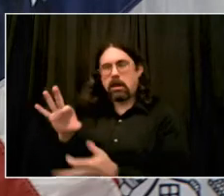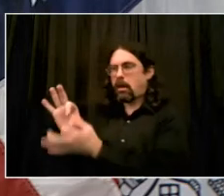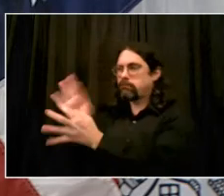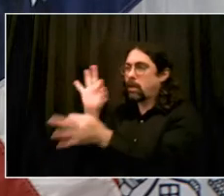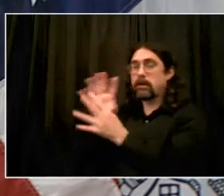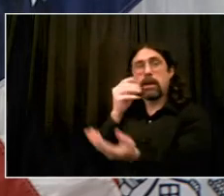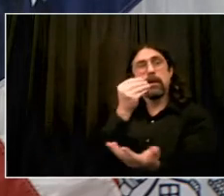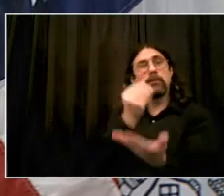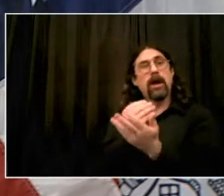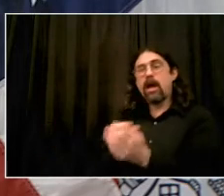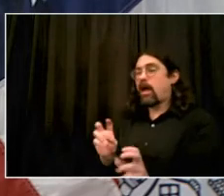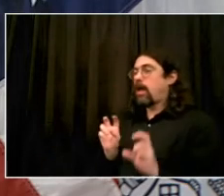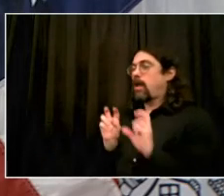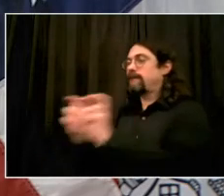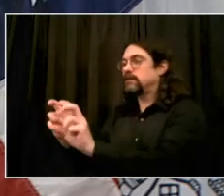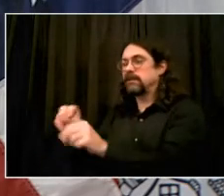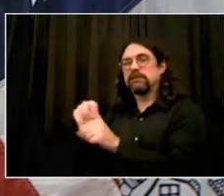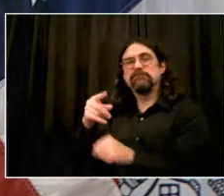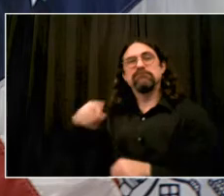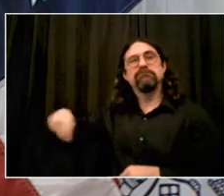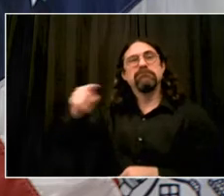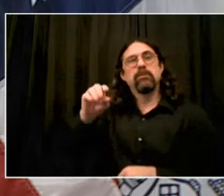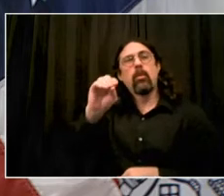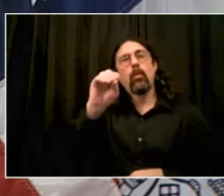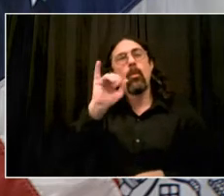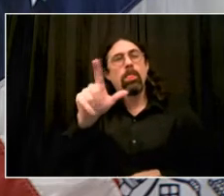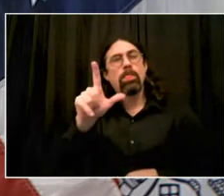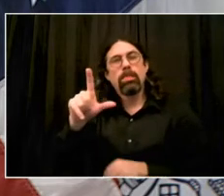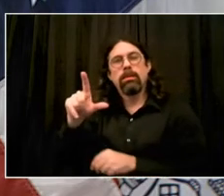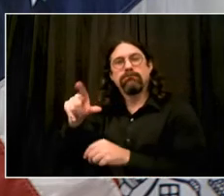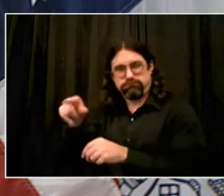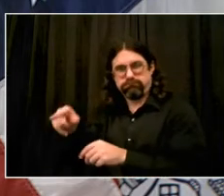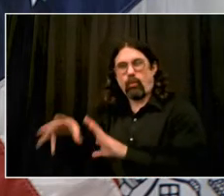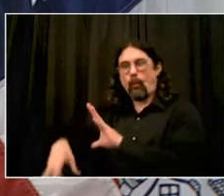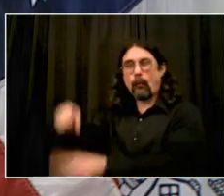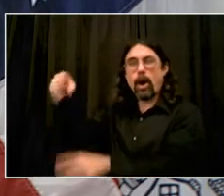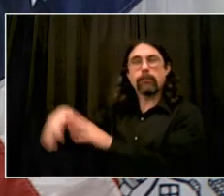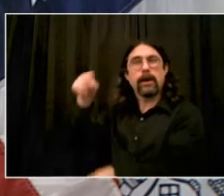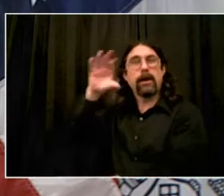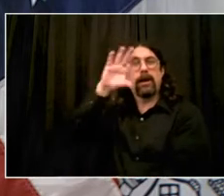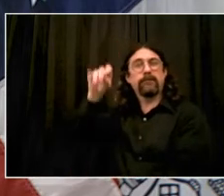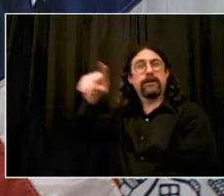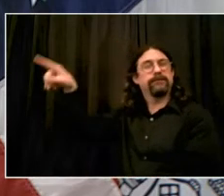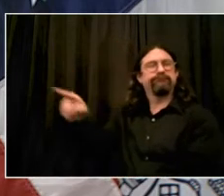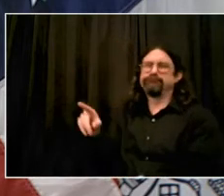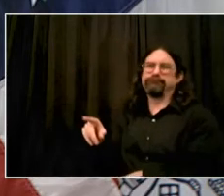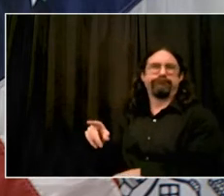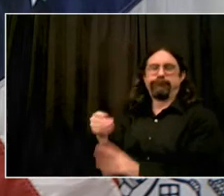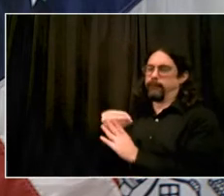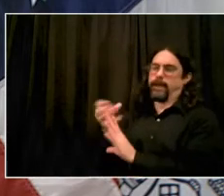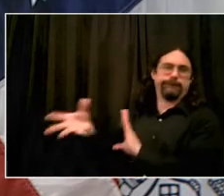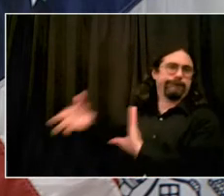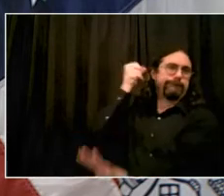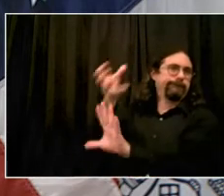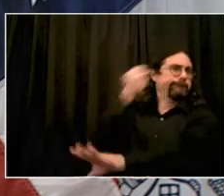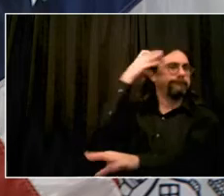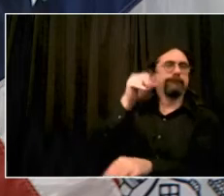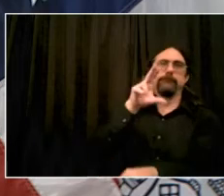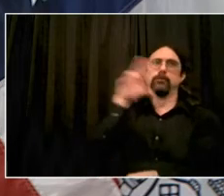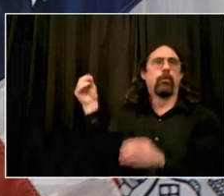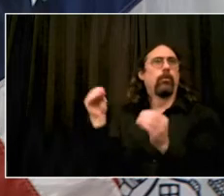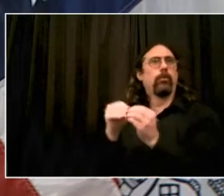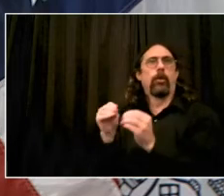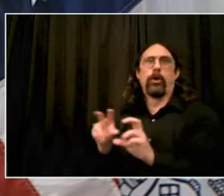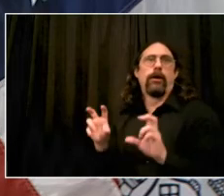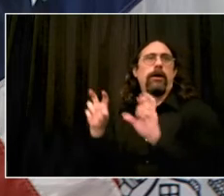2 funds to show them why this is a really smart step. And I refer back to something that Vice President